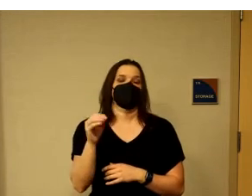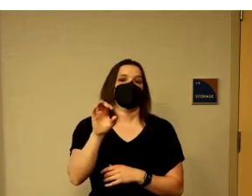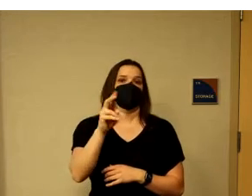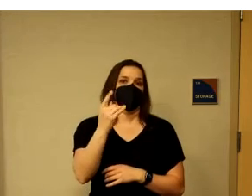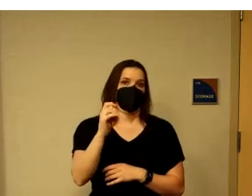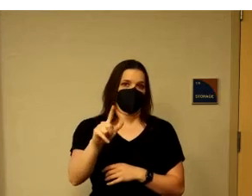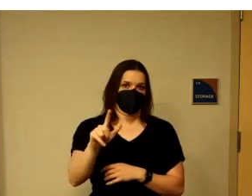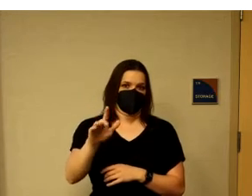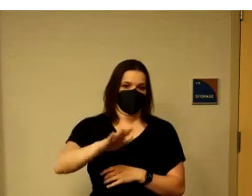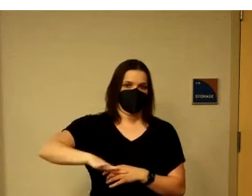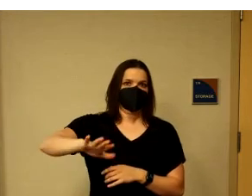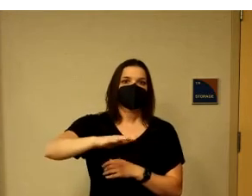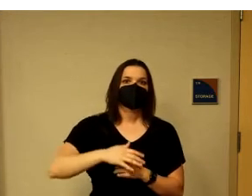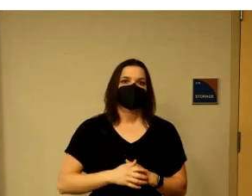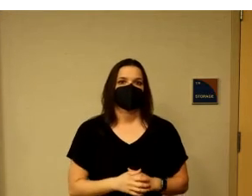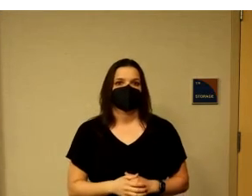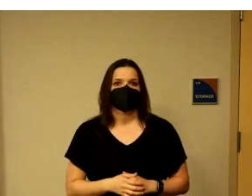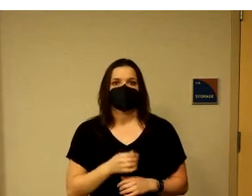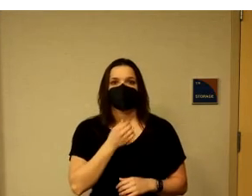Oval neighborhood zone.